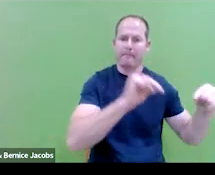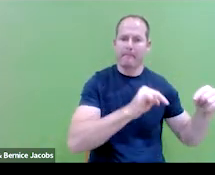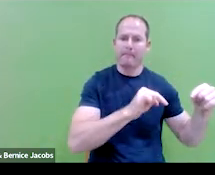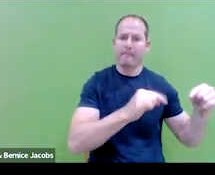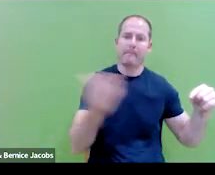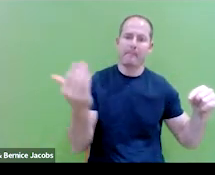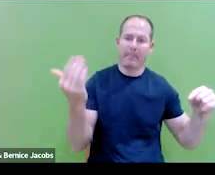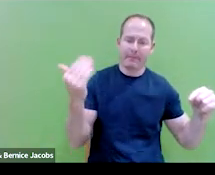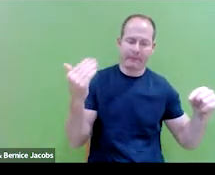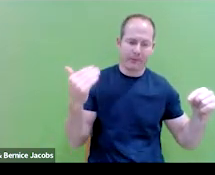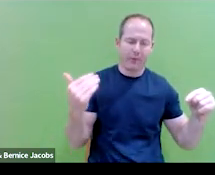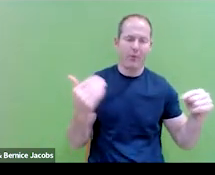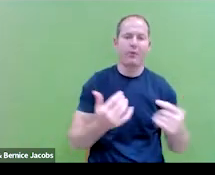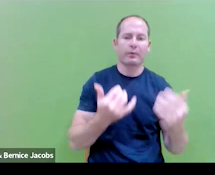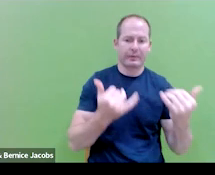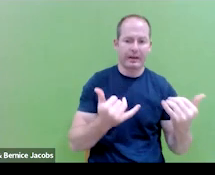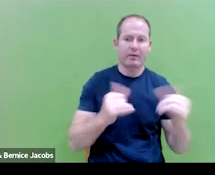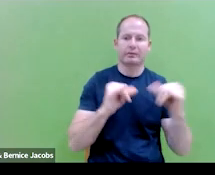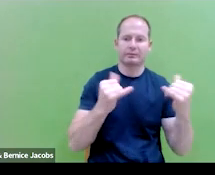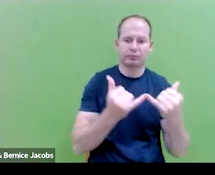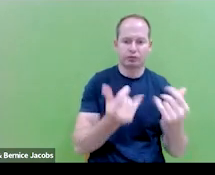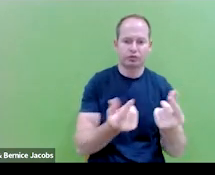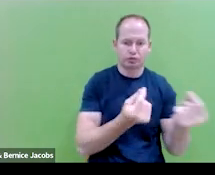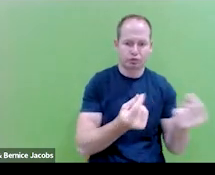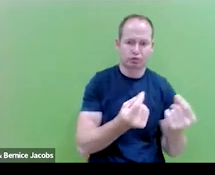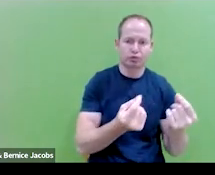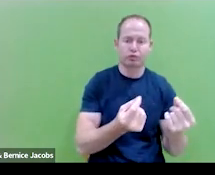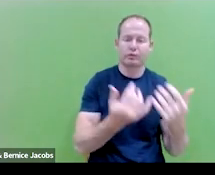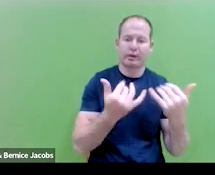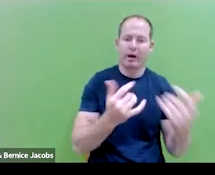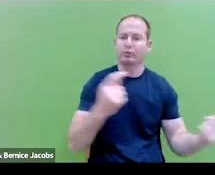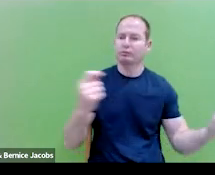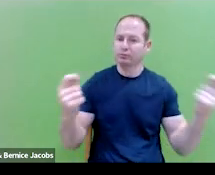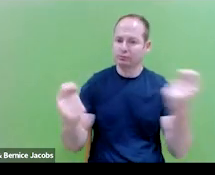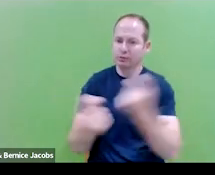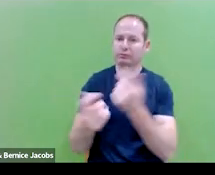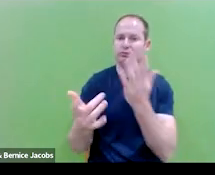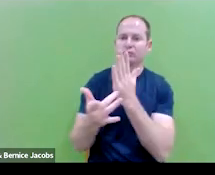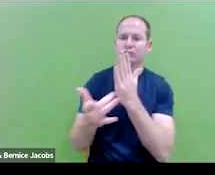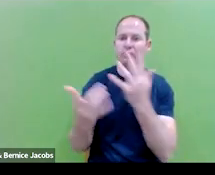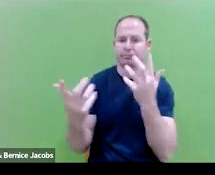actually spur innovation on if the people, as Colette pointed out, have